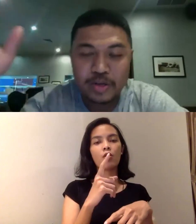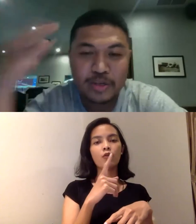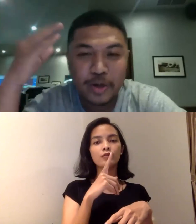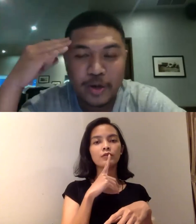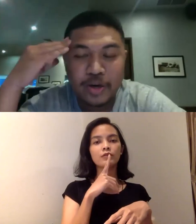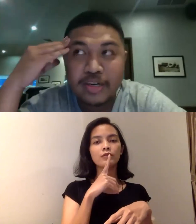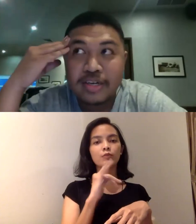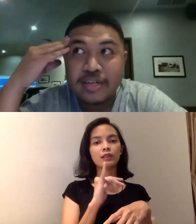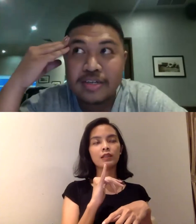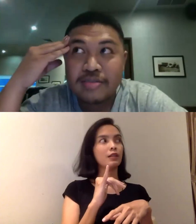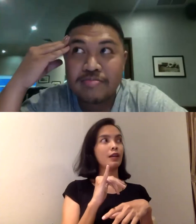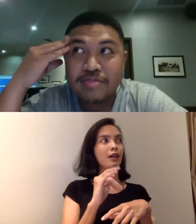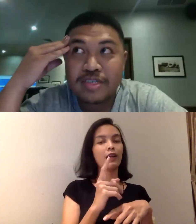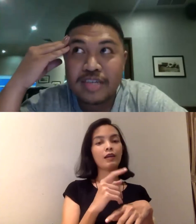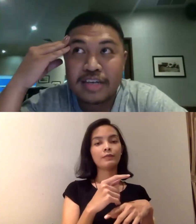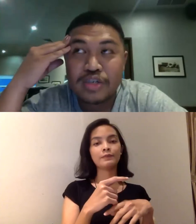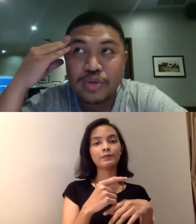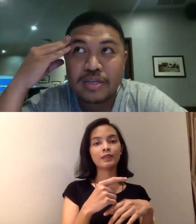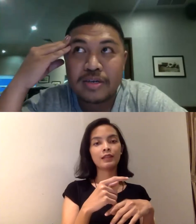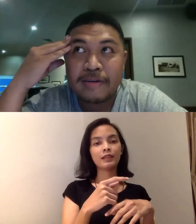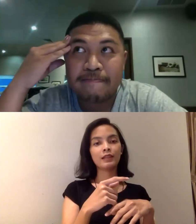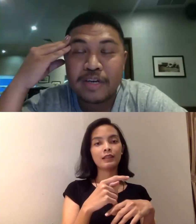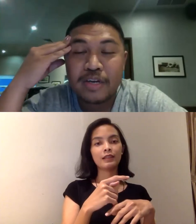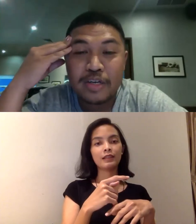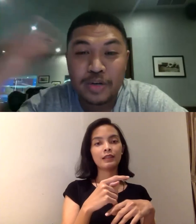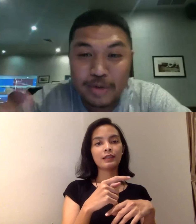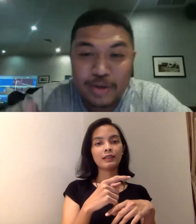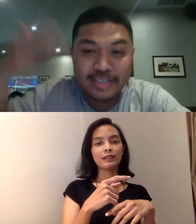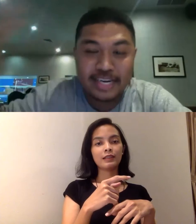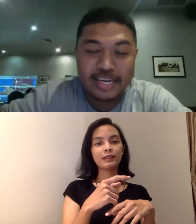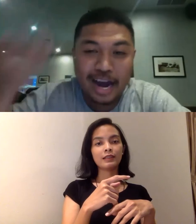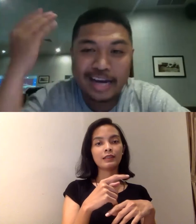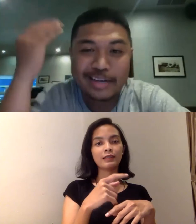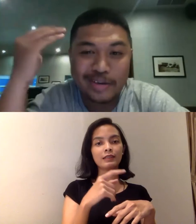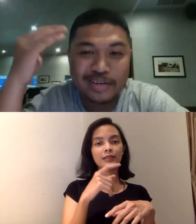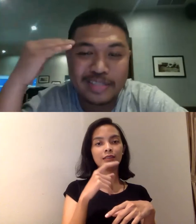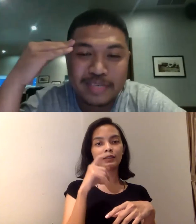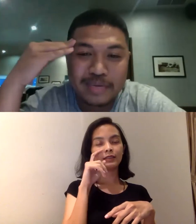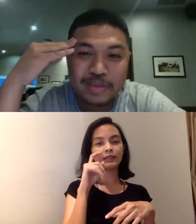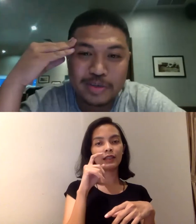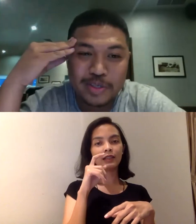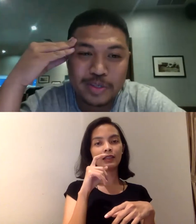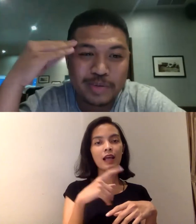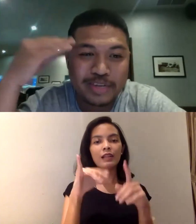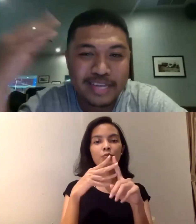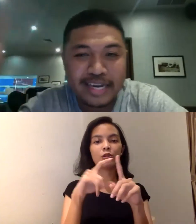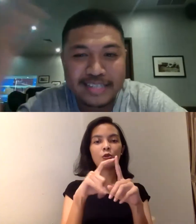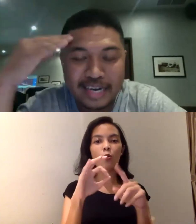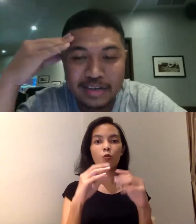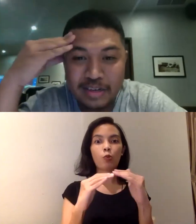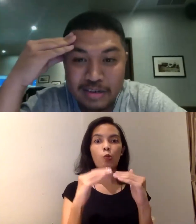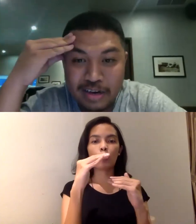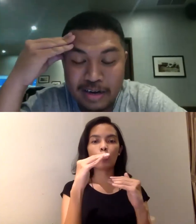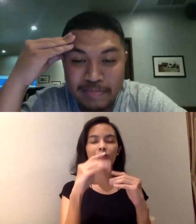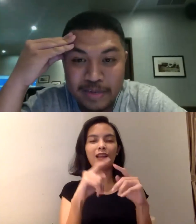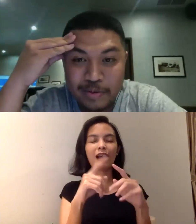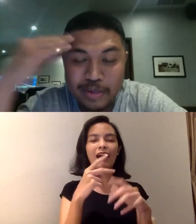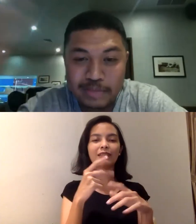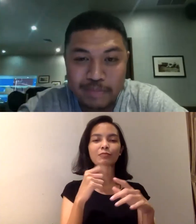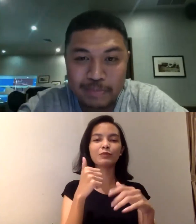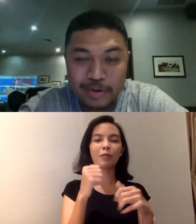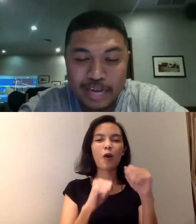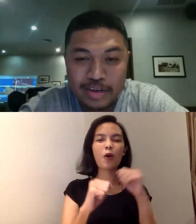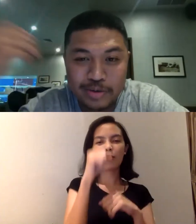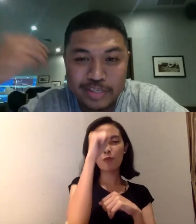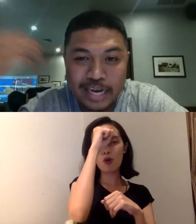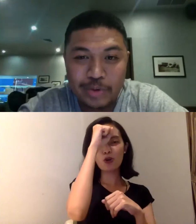your sexual your libido is getting high, you know, and sometimes you do stupid things, like when the